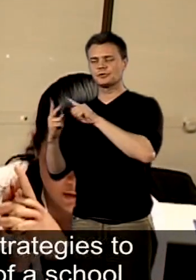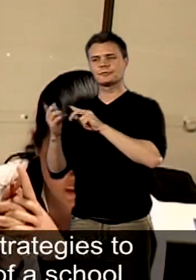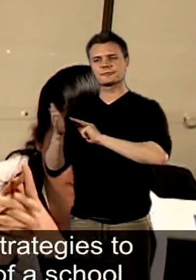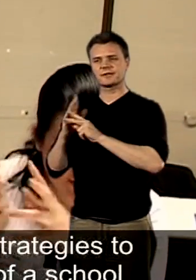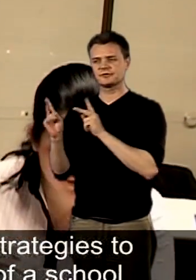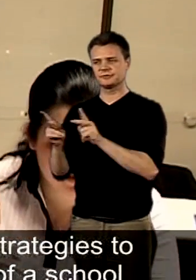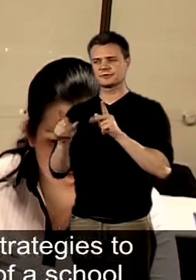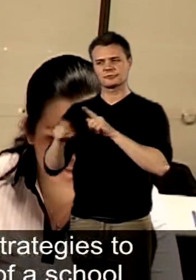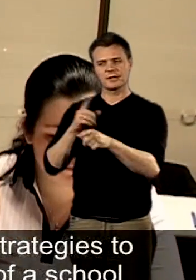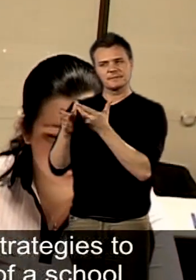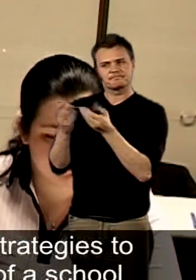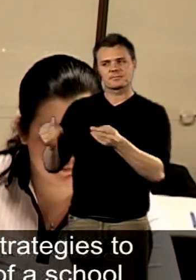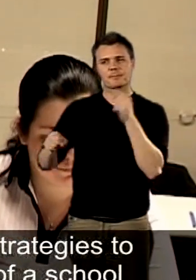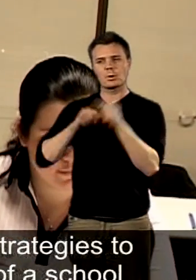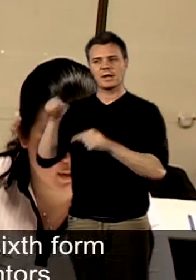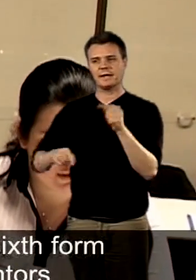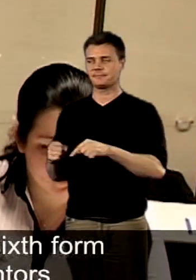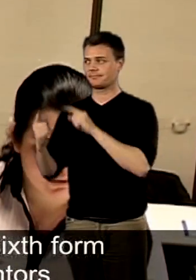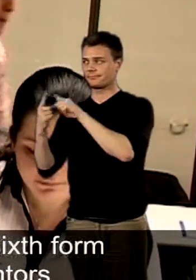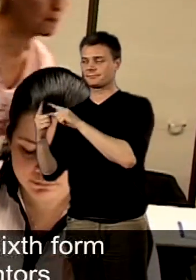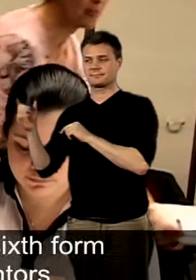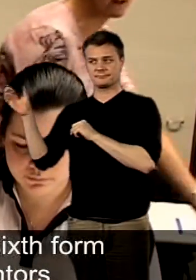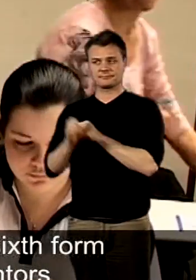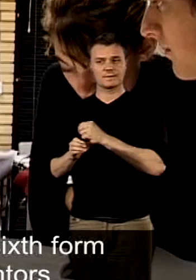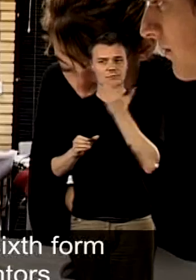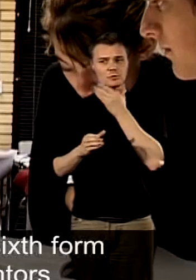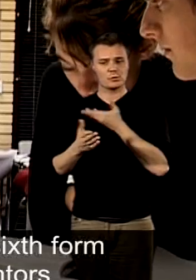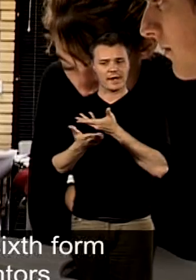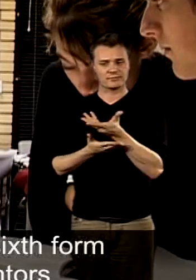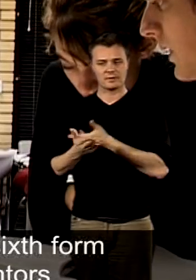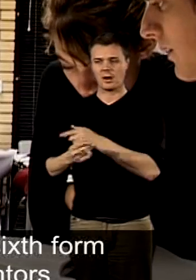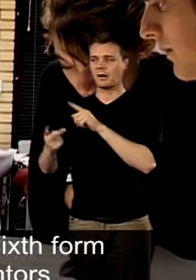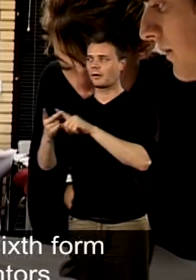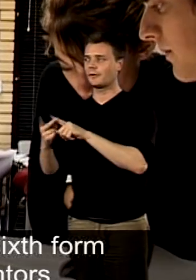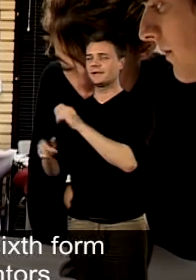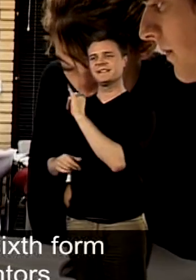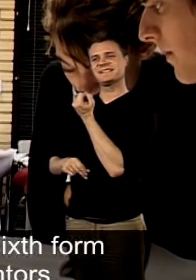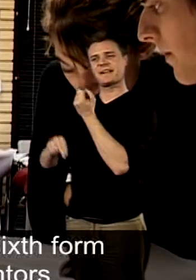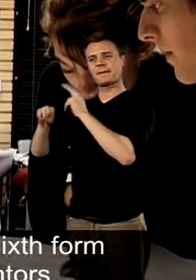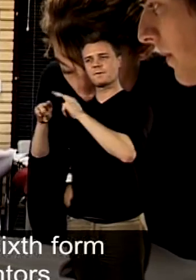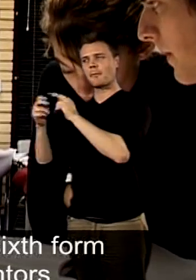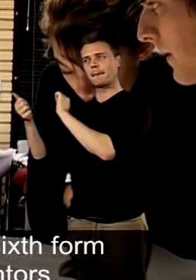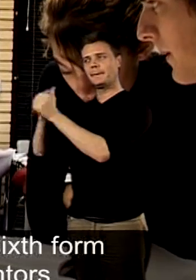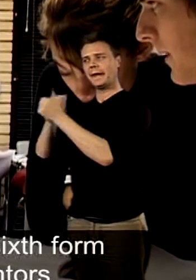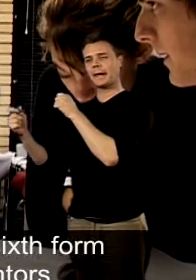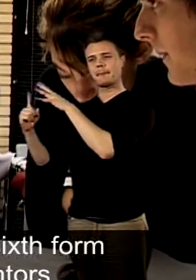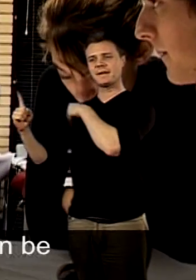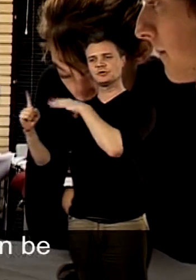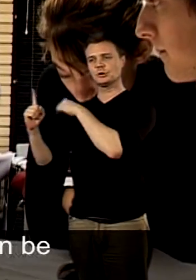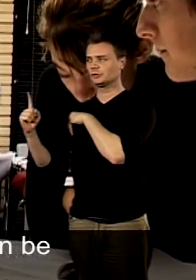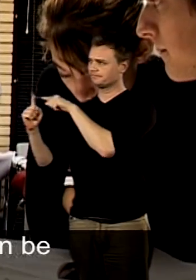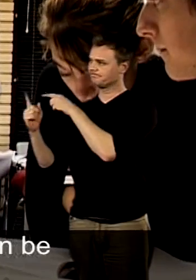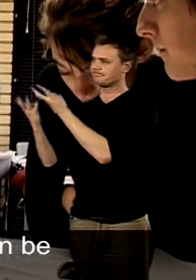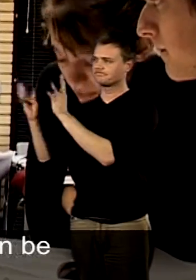strategies to address bullying are the provision of a school counsellor and the introduction of sixth form peer mentors. The use of peer mentors